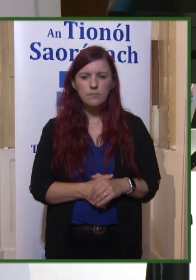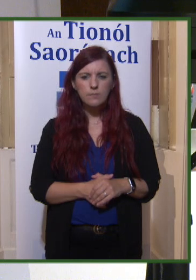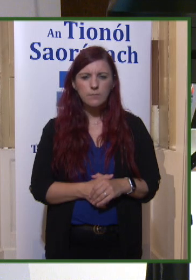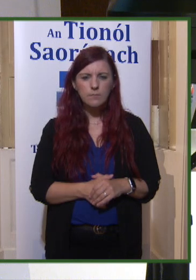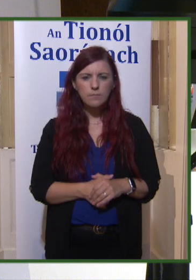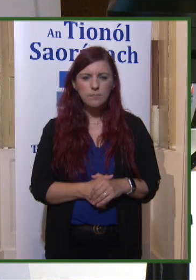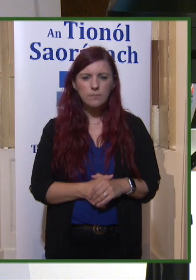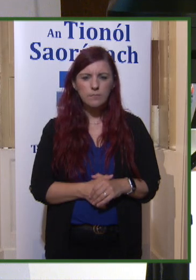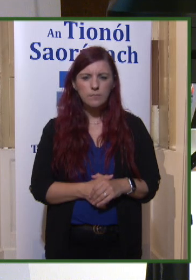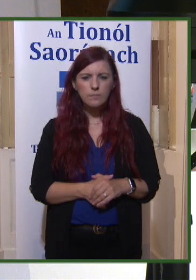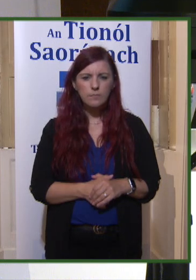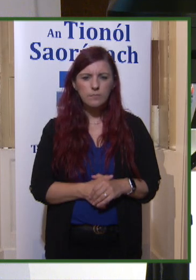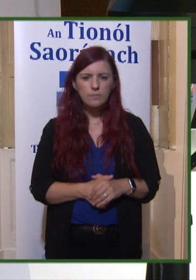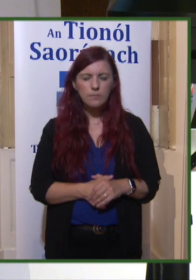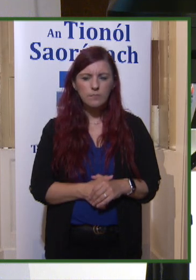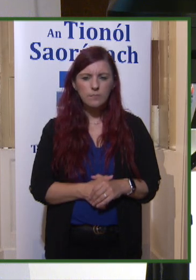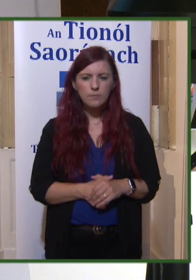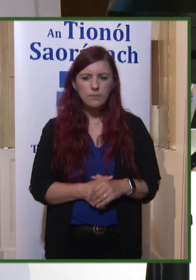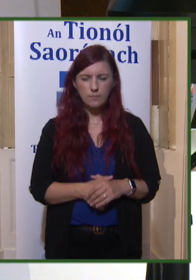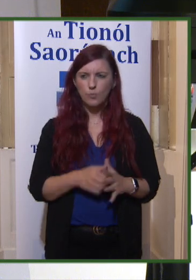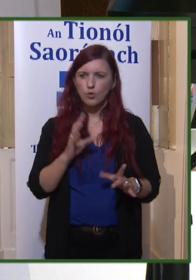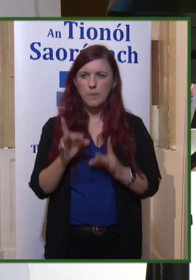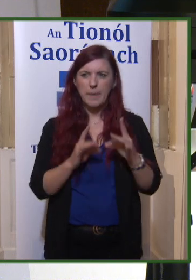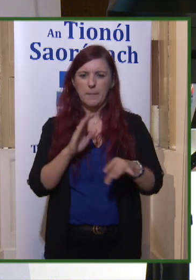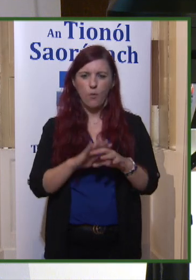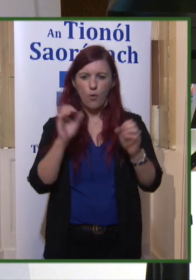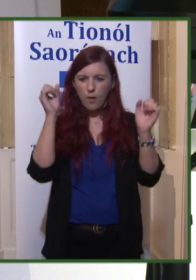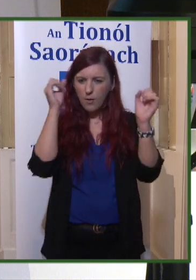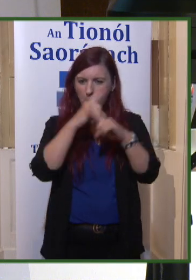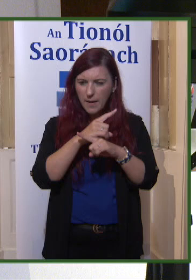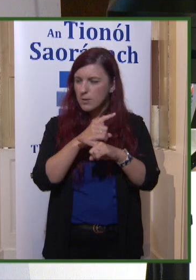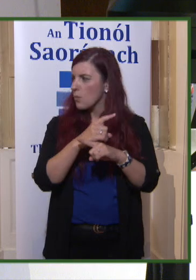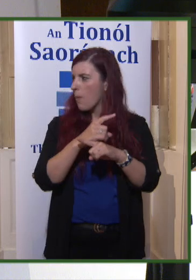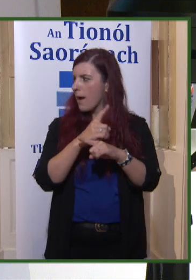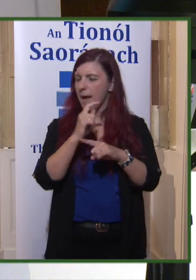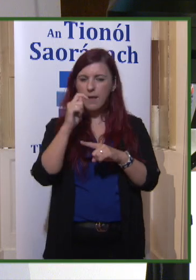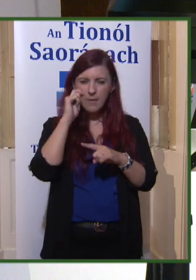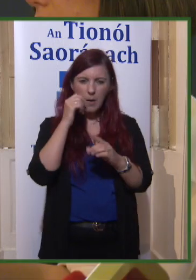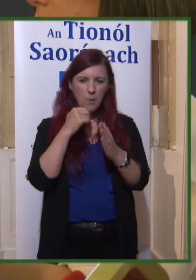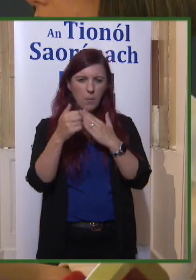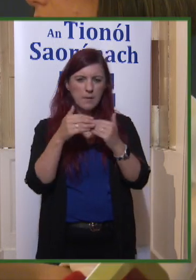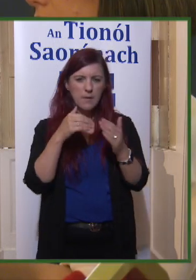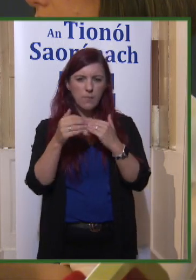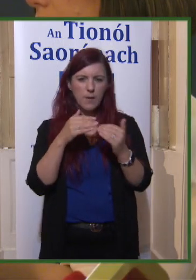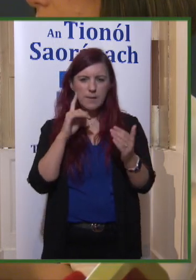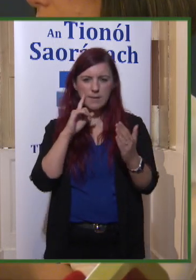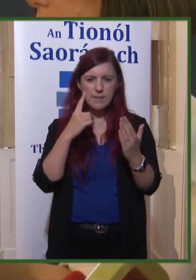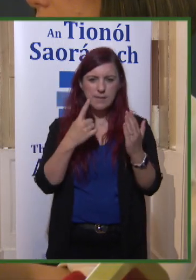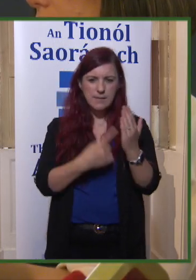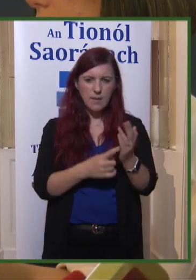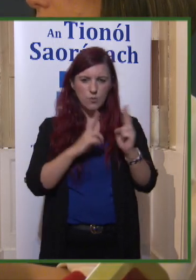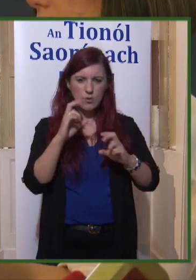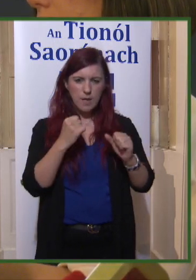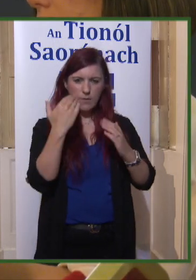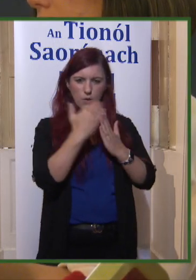the first one rather than making it more complicated? So whatever we decide in the first, who should have the criteria directly elected